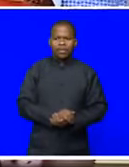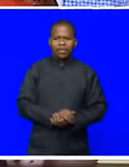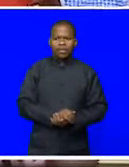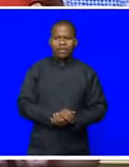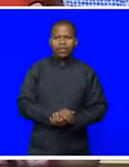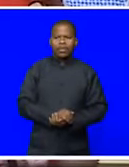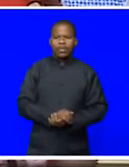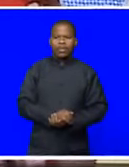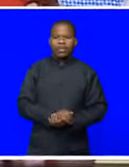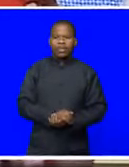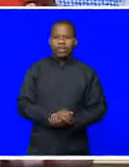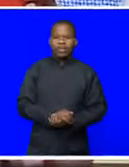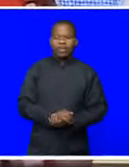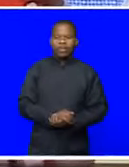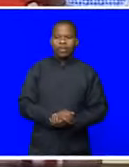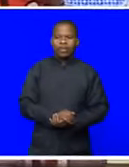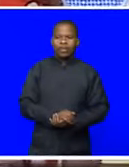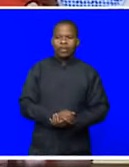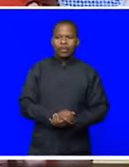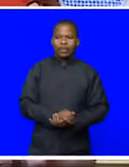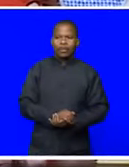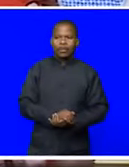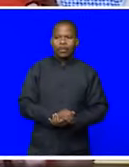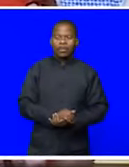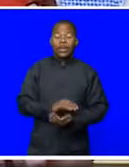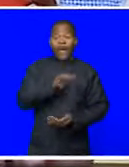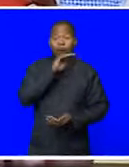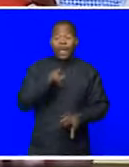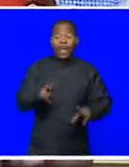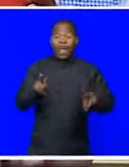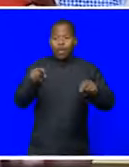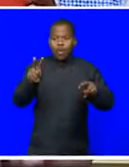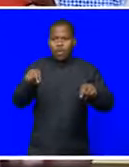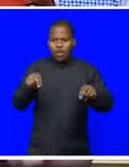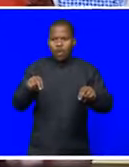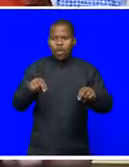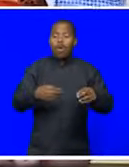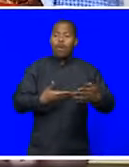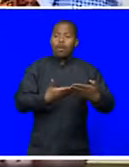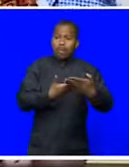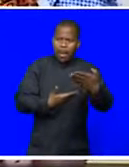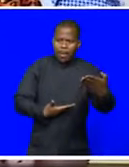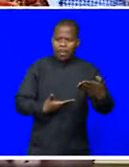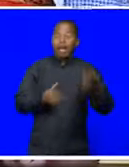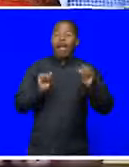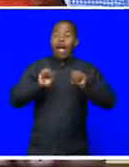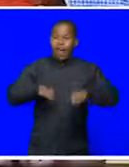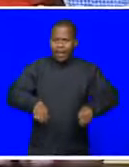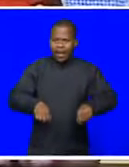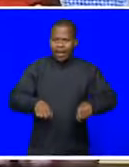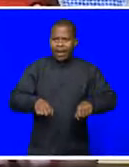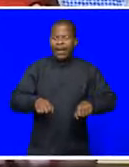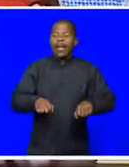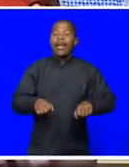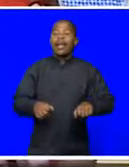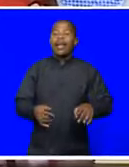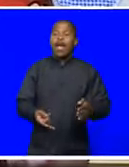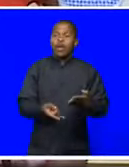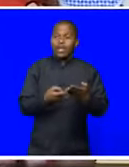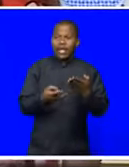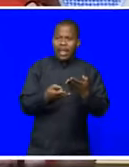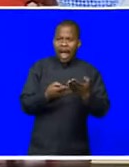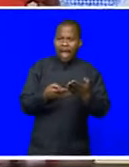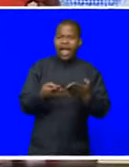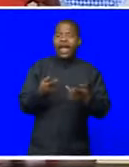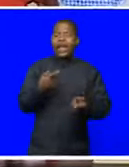countries. We have once again renewed the agreement, which of course will